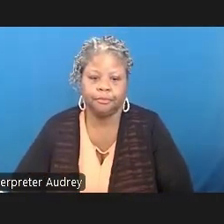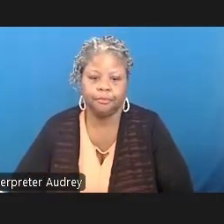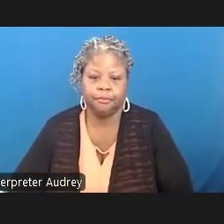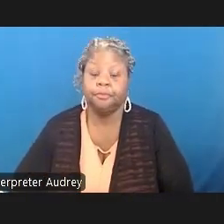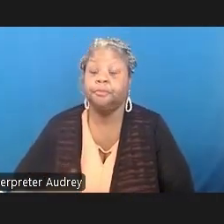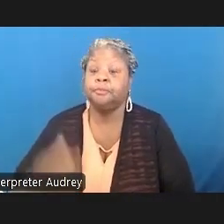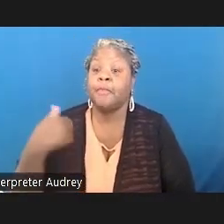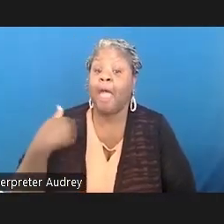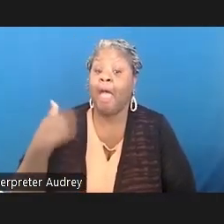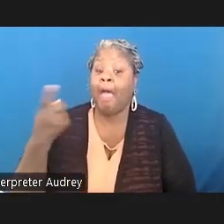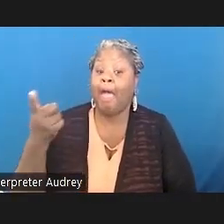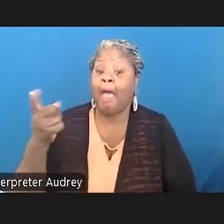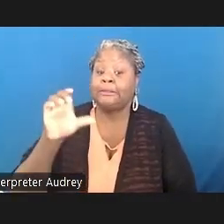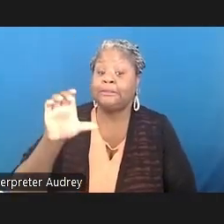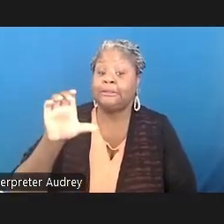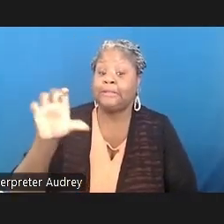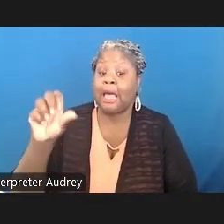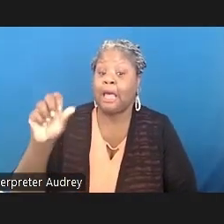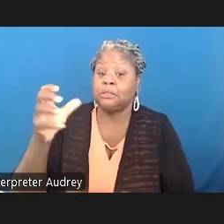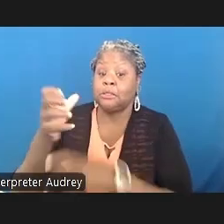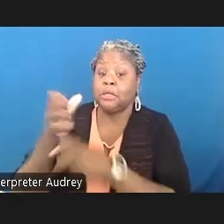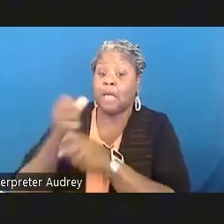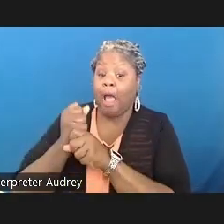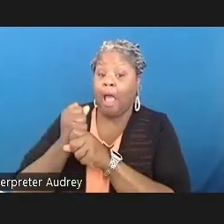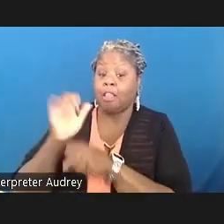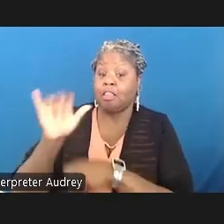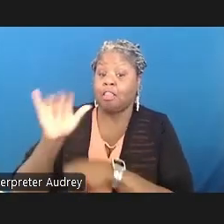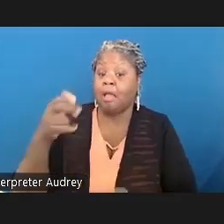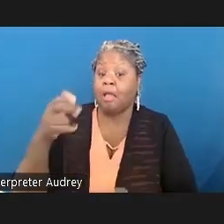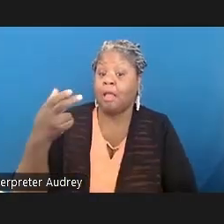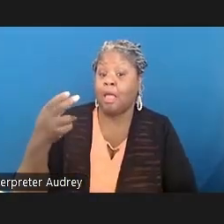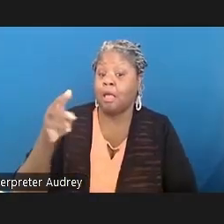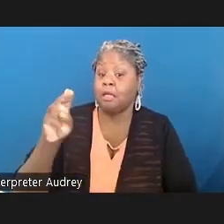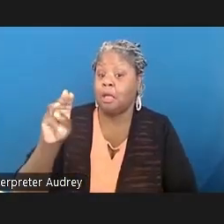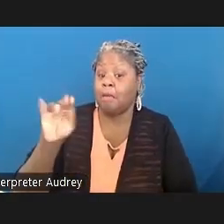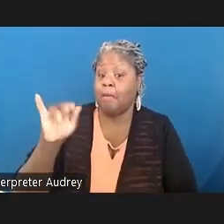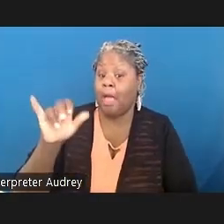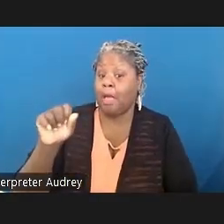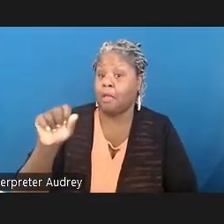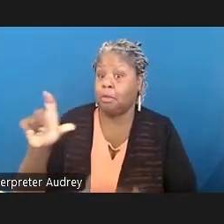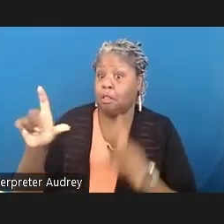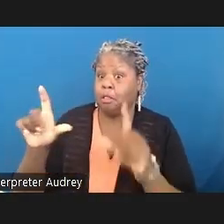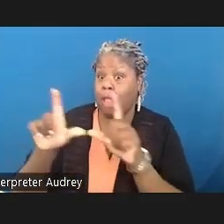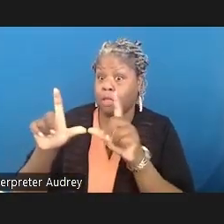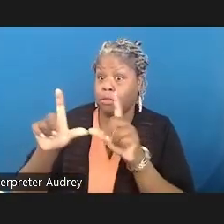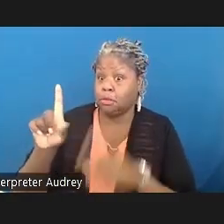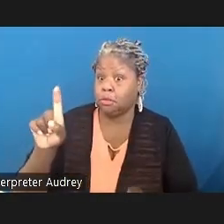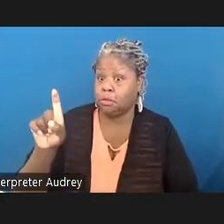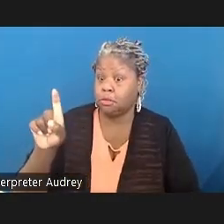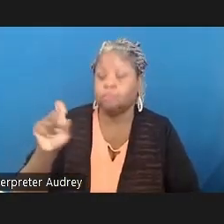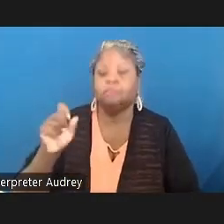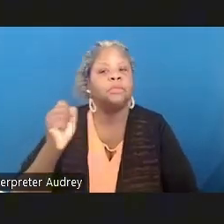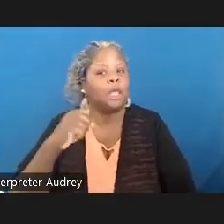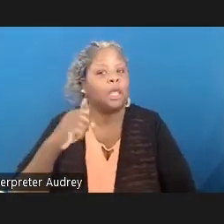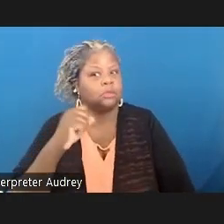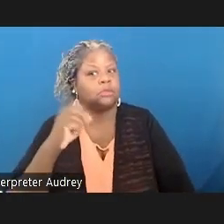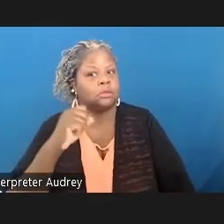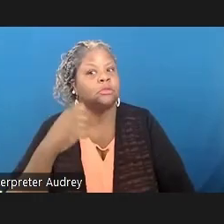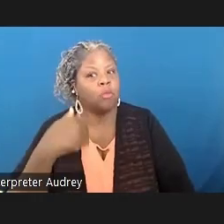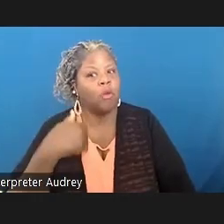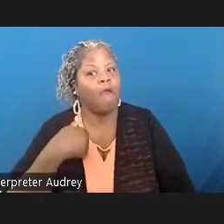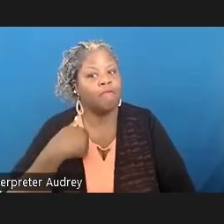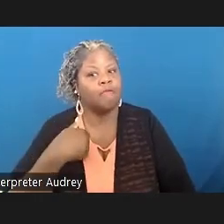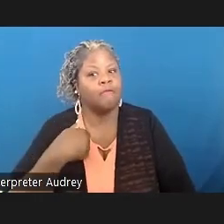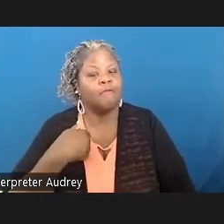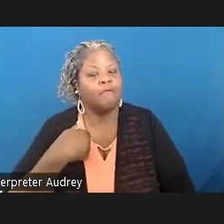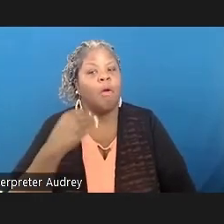Has CCS gotten the HMIS license? Yes, we do have the